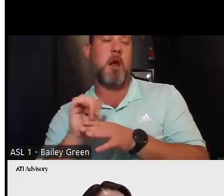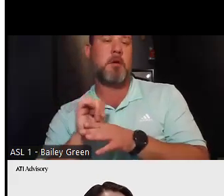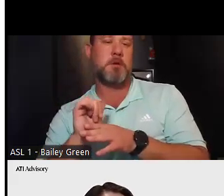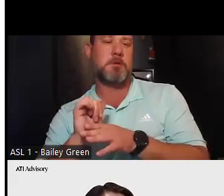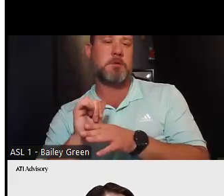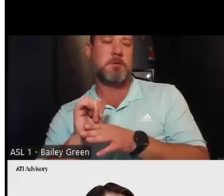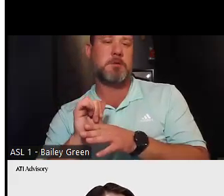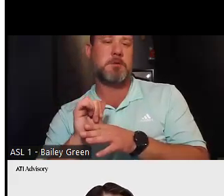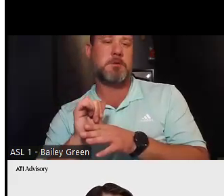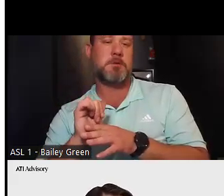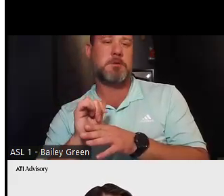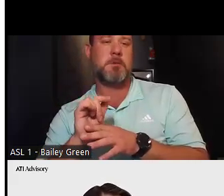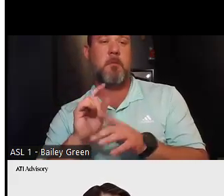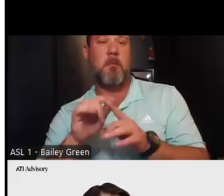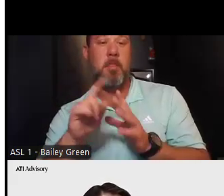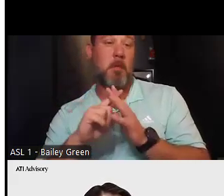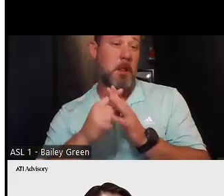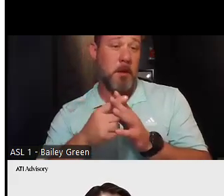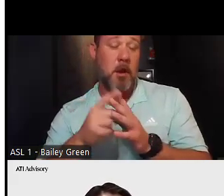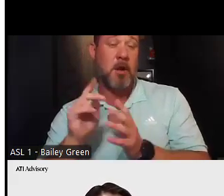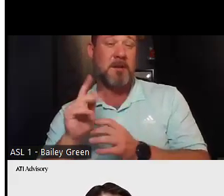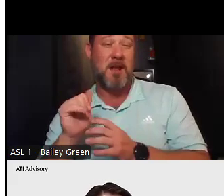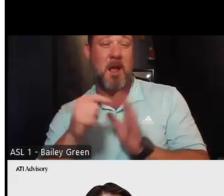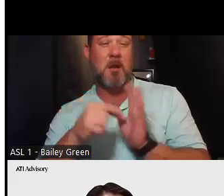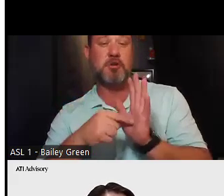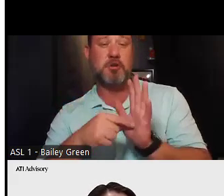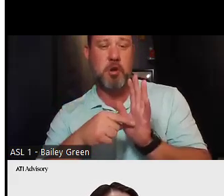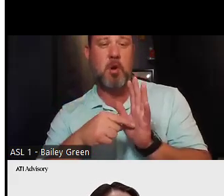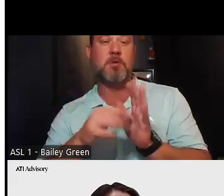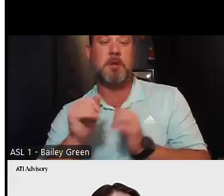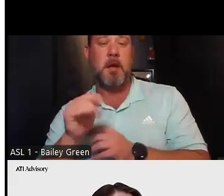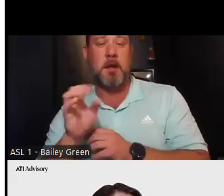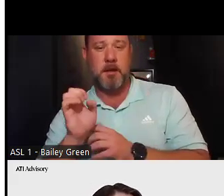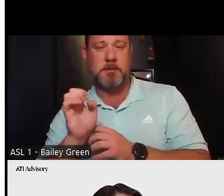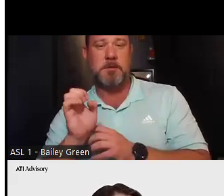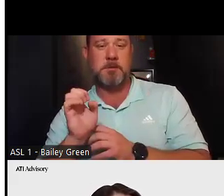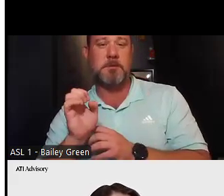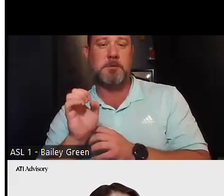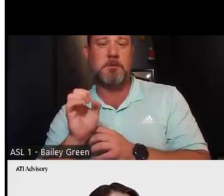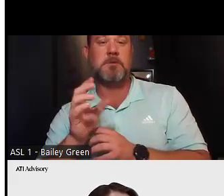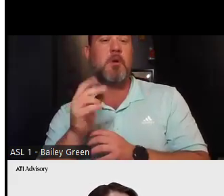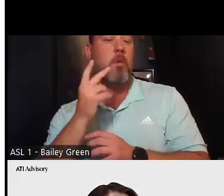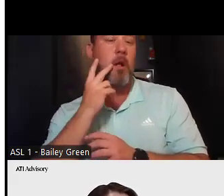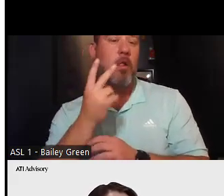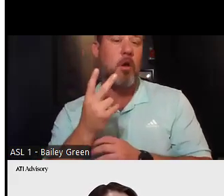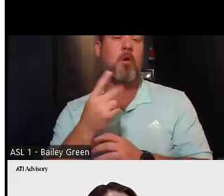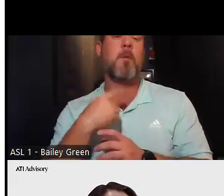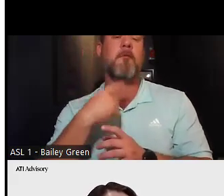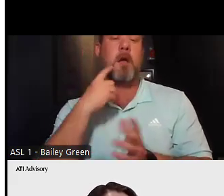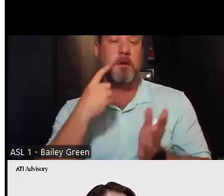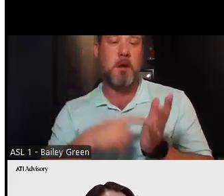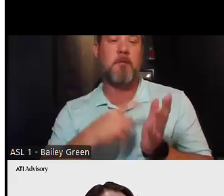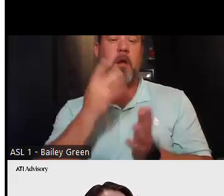potentially. But this preliminary data here really shows a compelling case. So what we're looking at here is we have identified